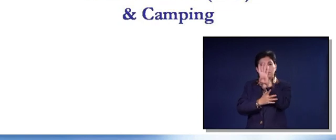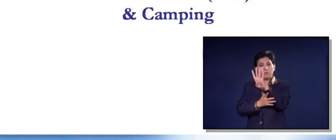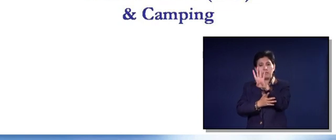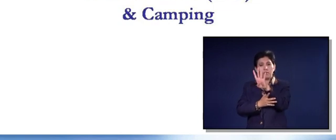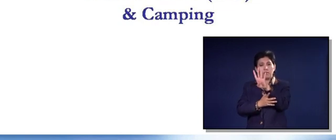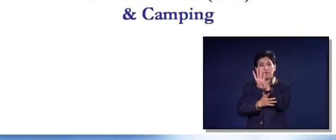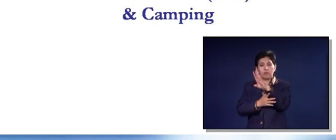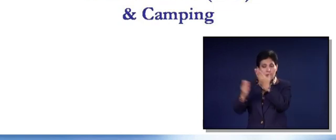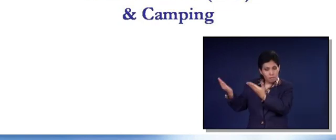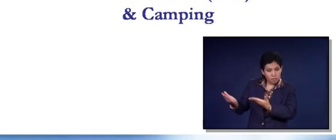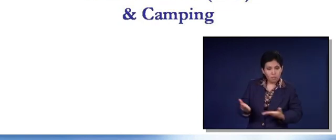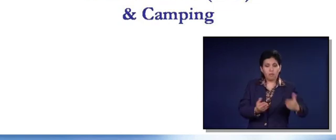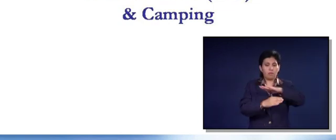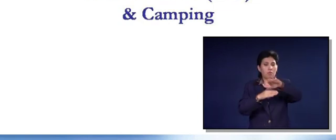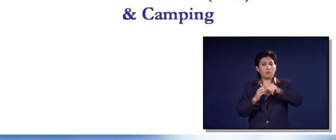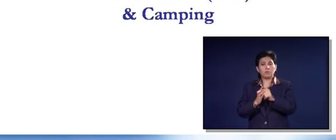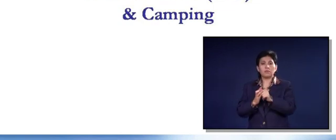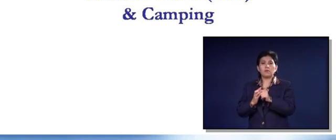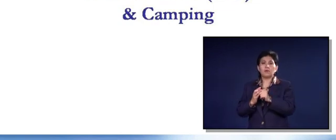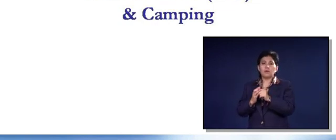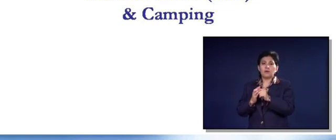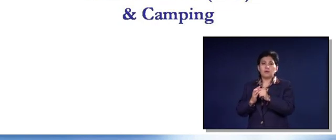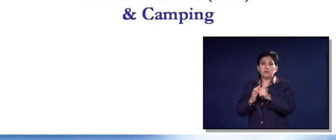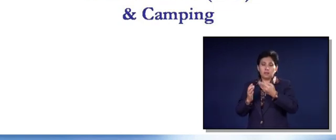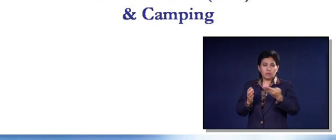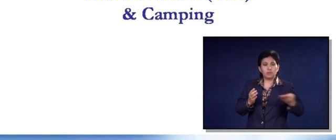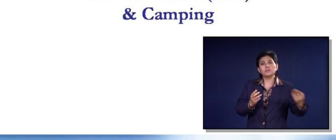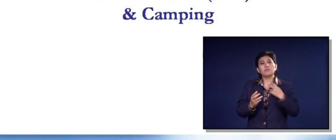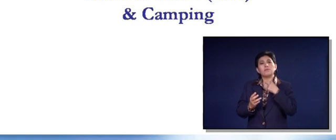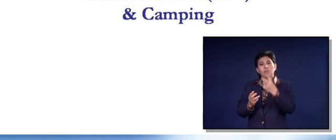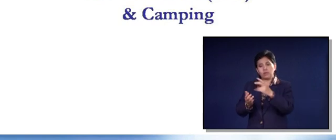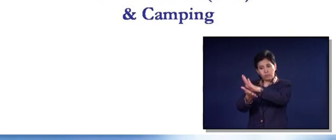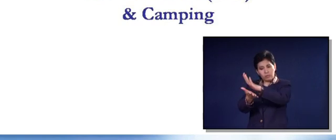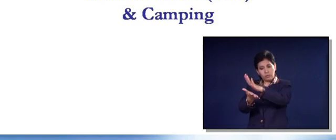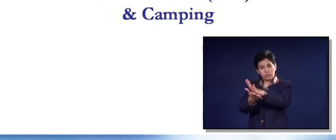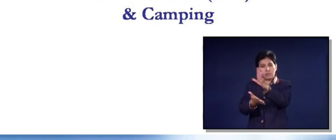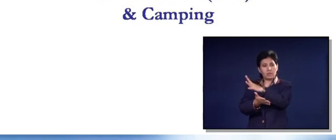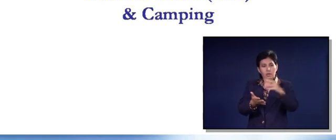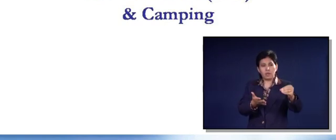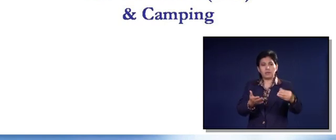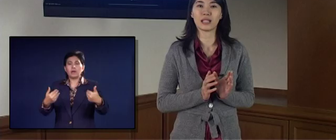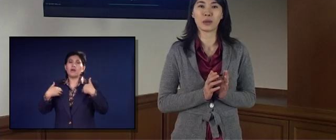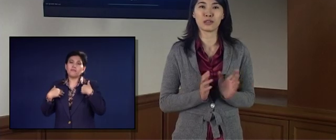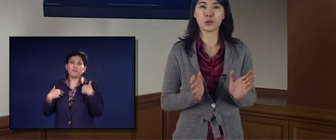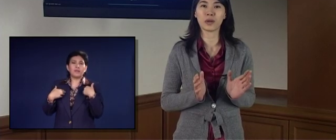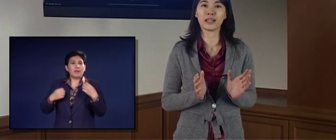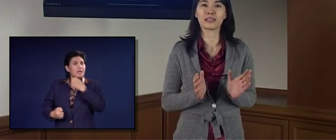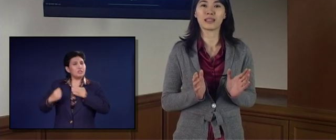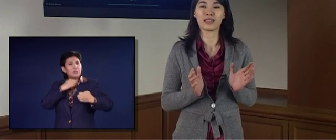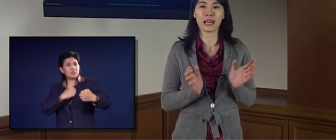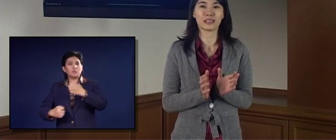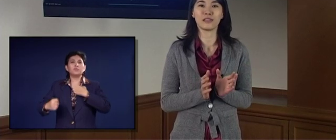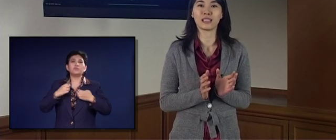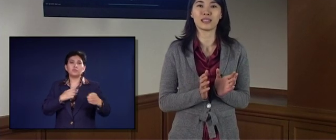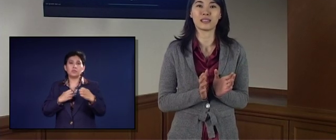he brought a group of boys to the woods for camping. They were having fun and they were